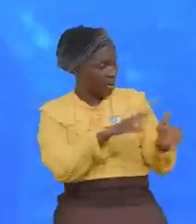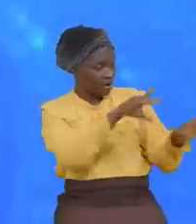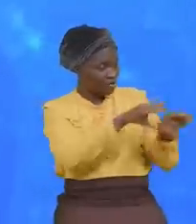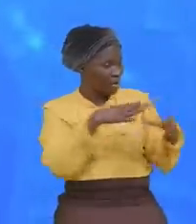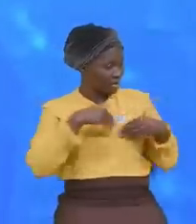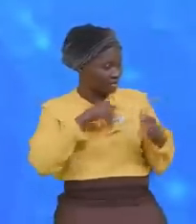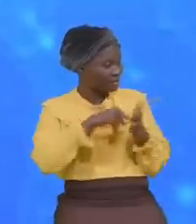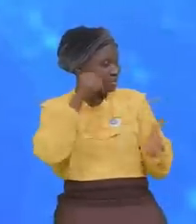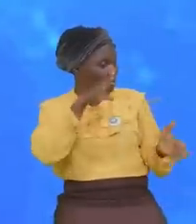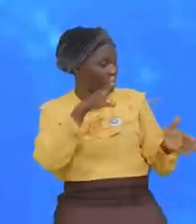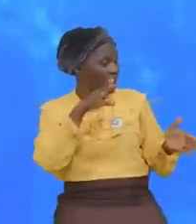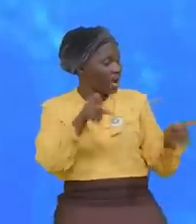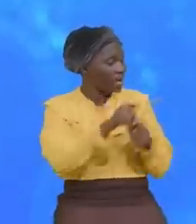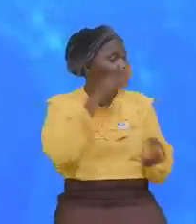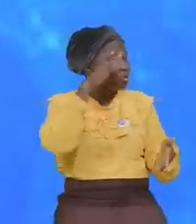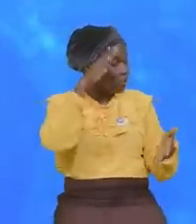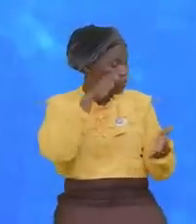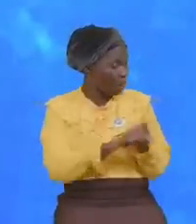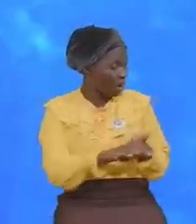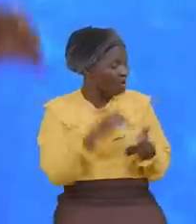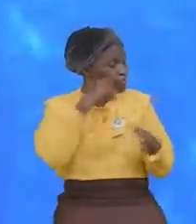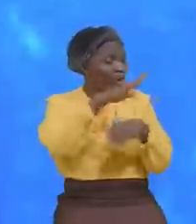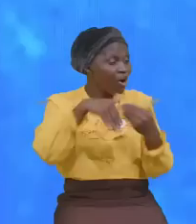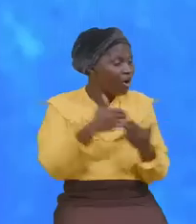rest of your life? And I said, I do.